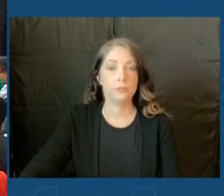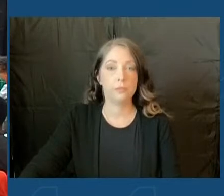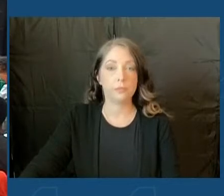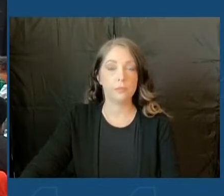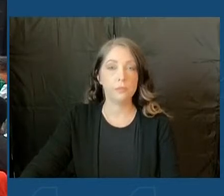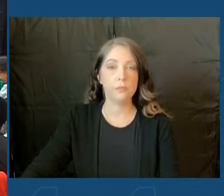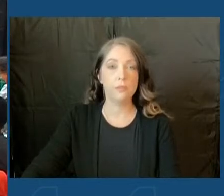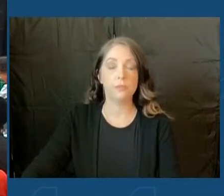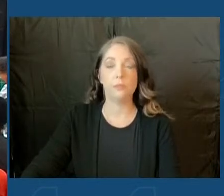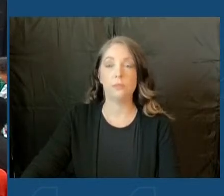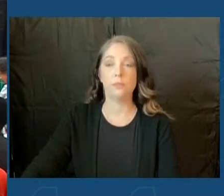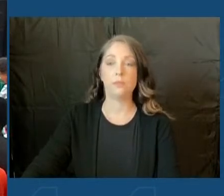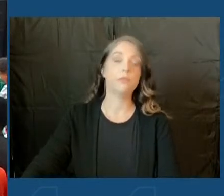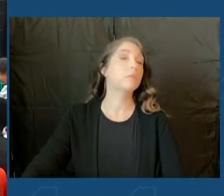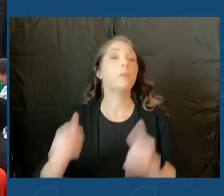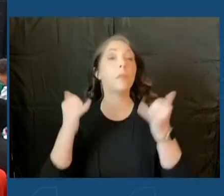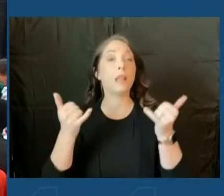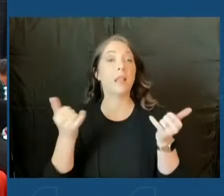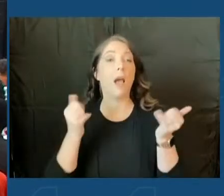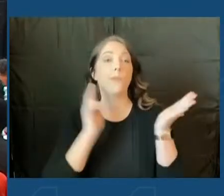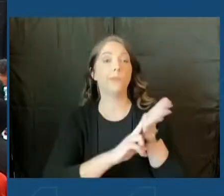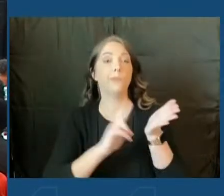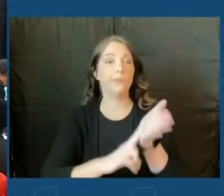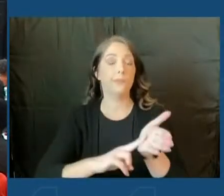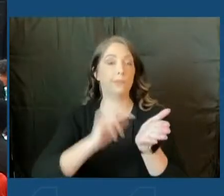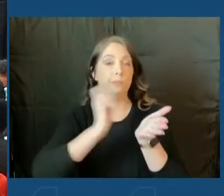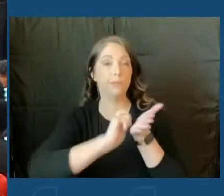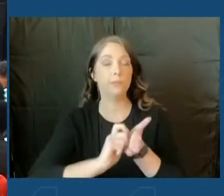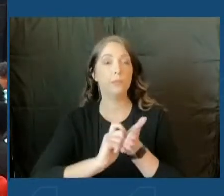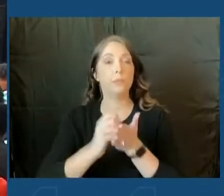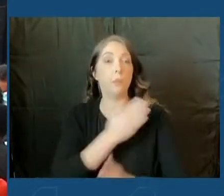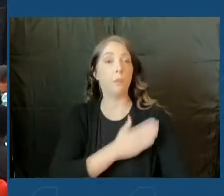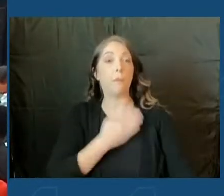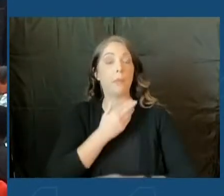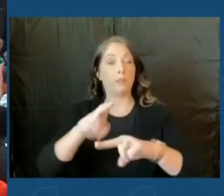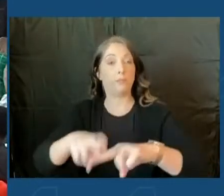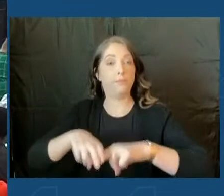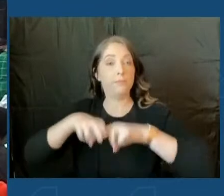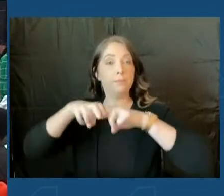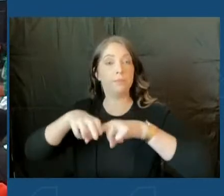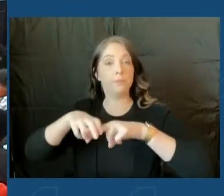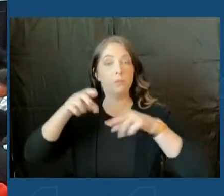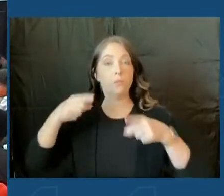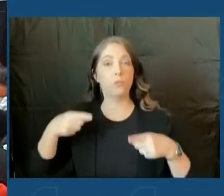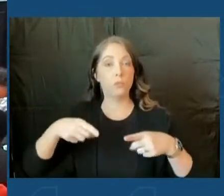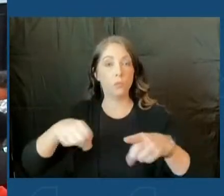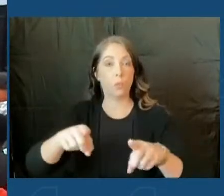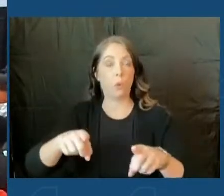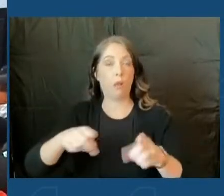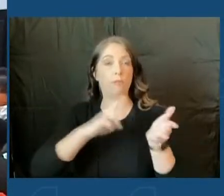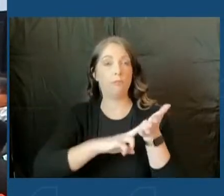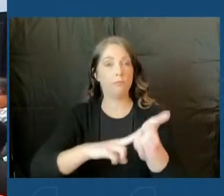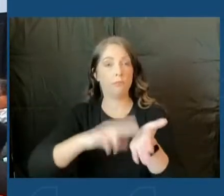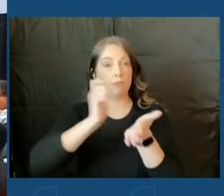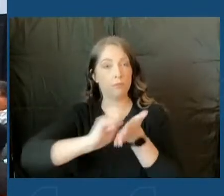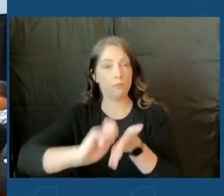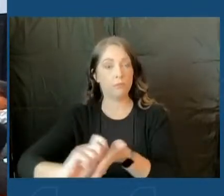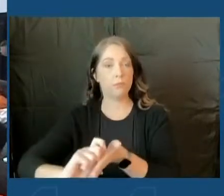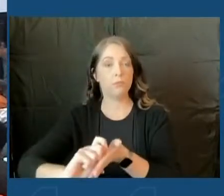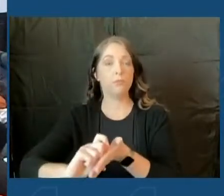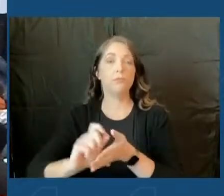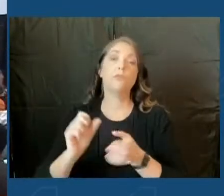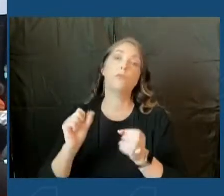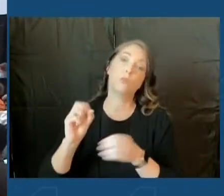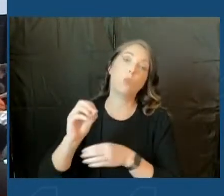We are now going to sign some bills. Please remain seated during the bill signing so our photographers can